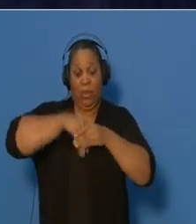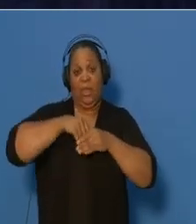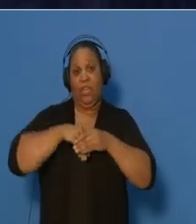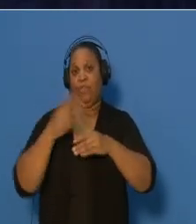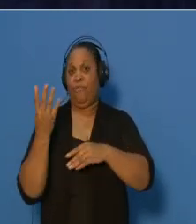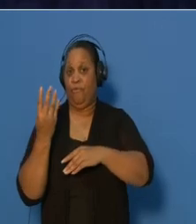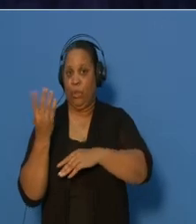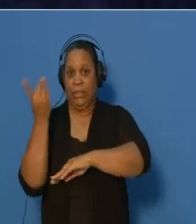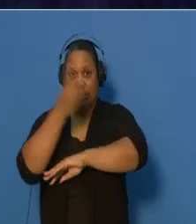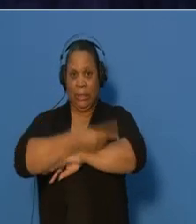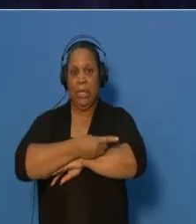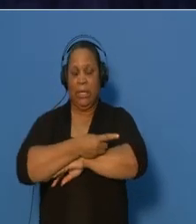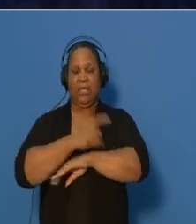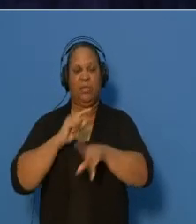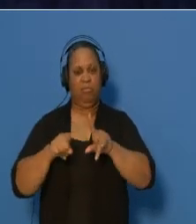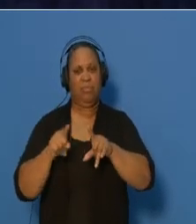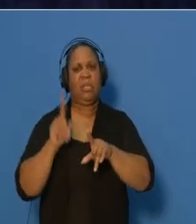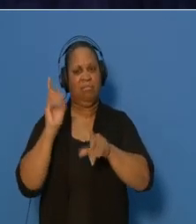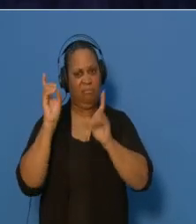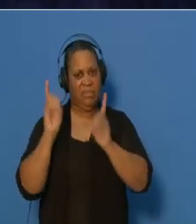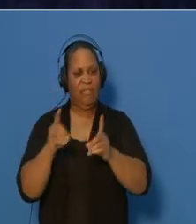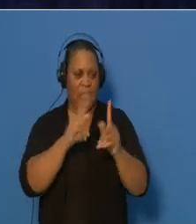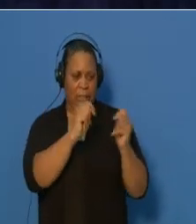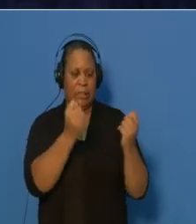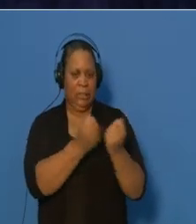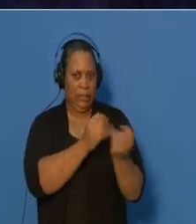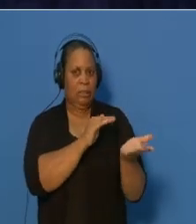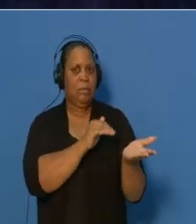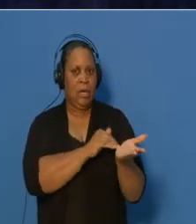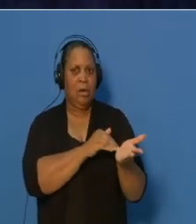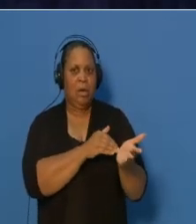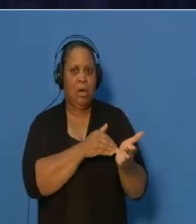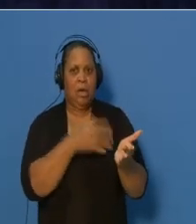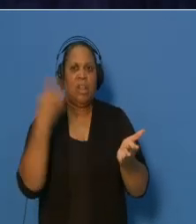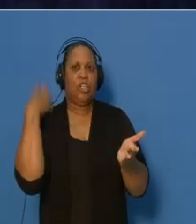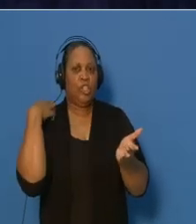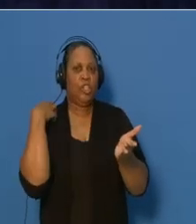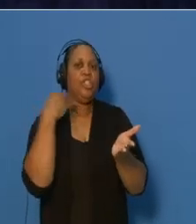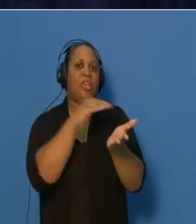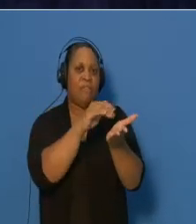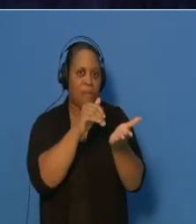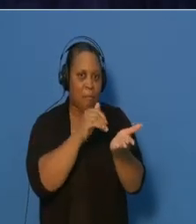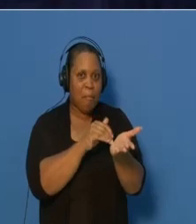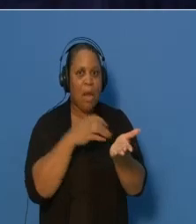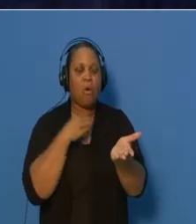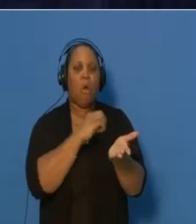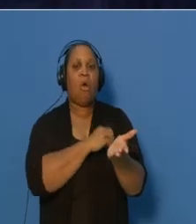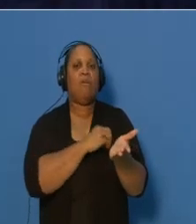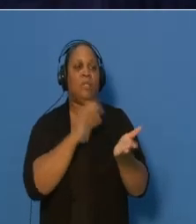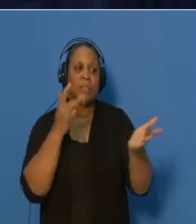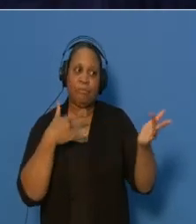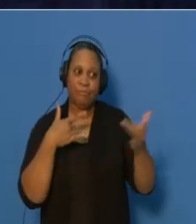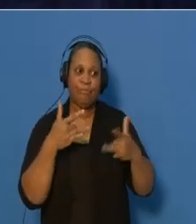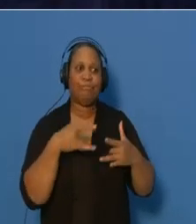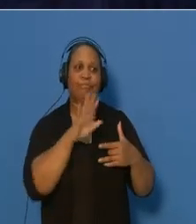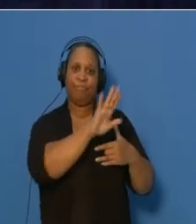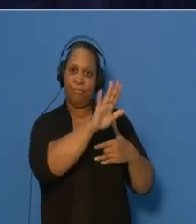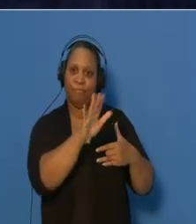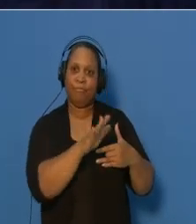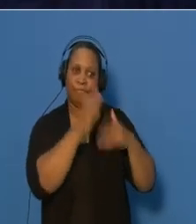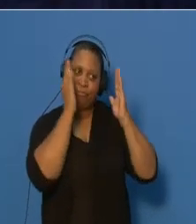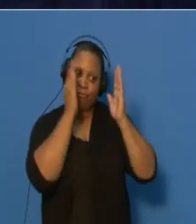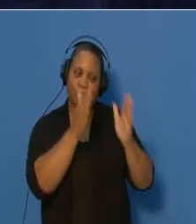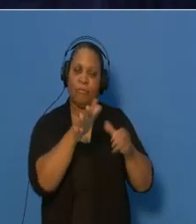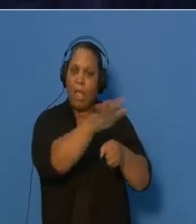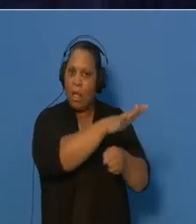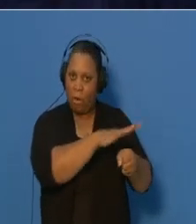be something that the epidemiology team, under the direction of the chief medical officer, would consider. That's within their bailiwick and their remit,